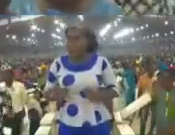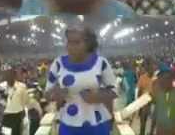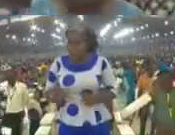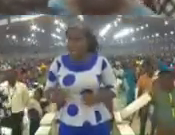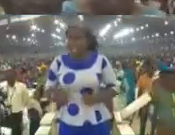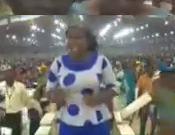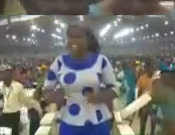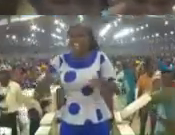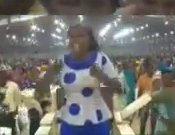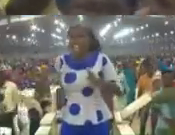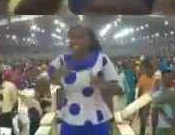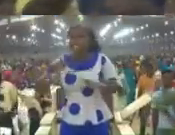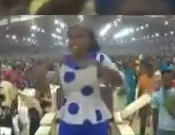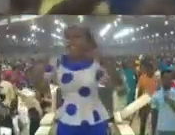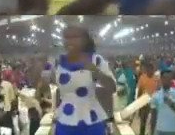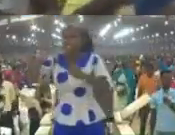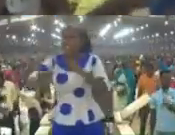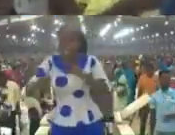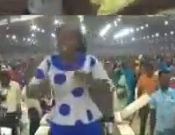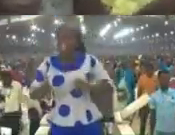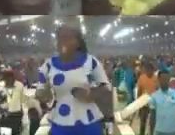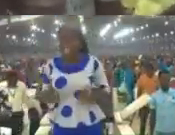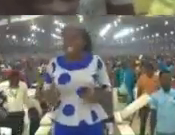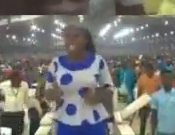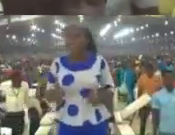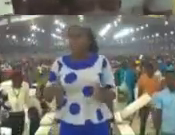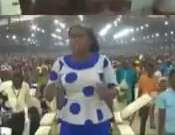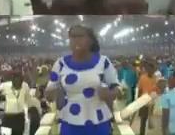Let me laugh last.